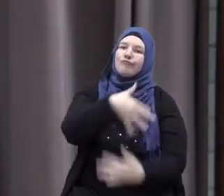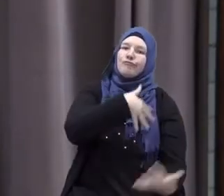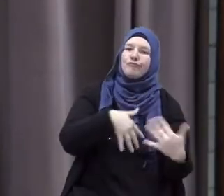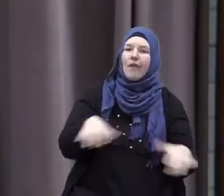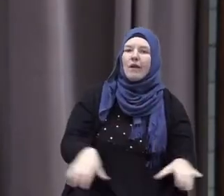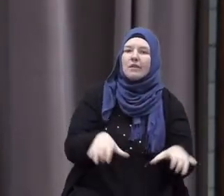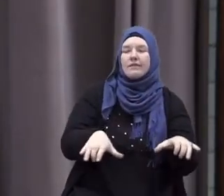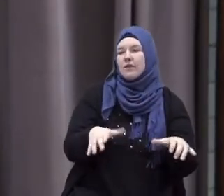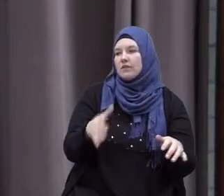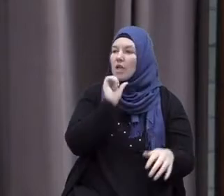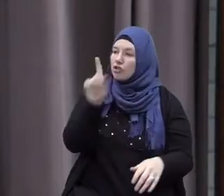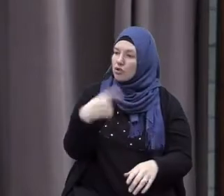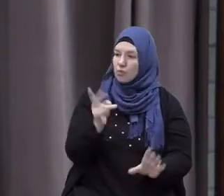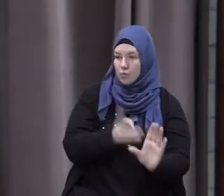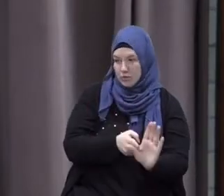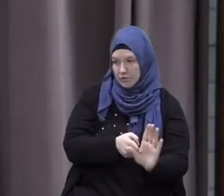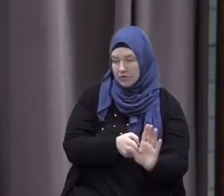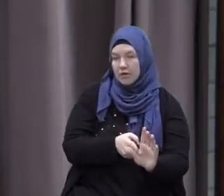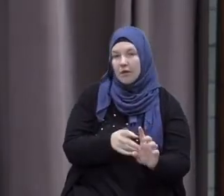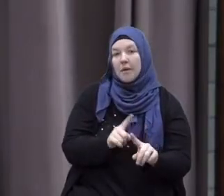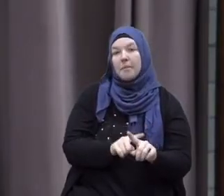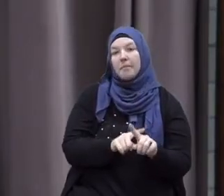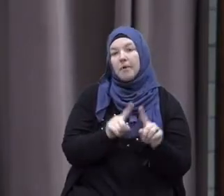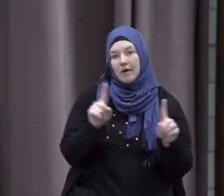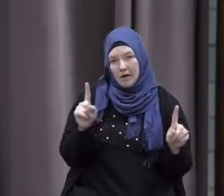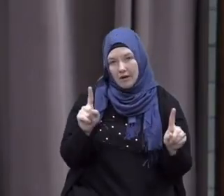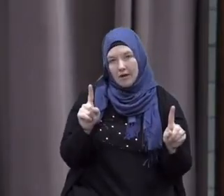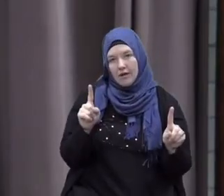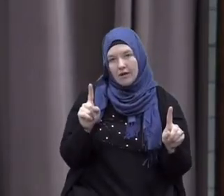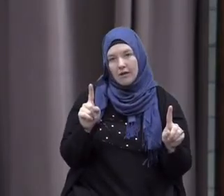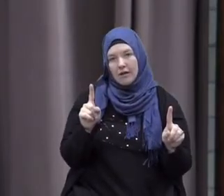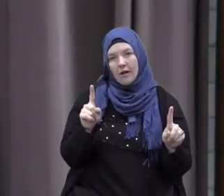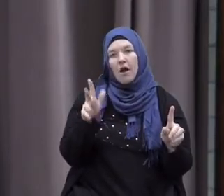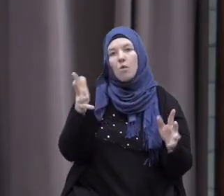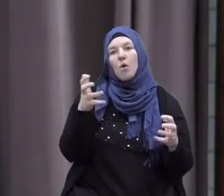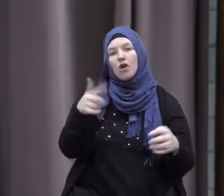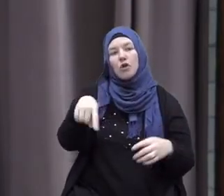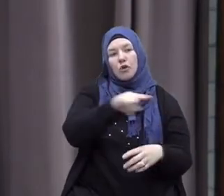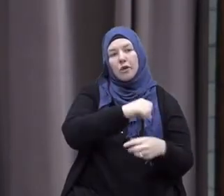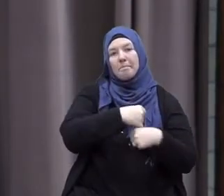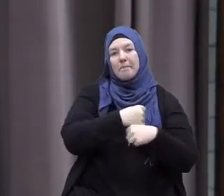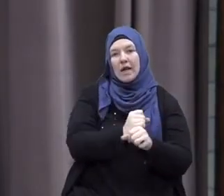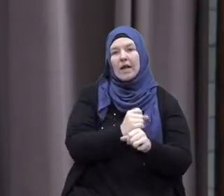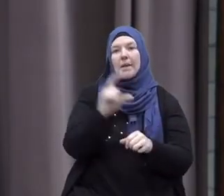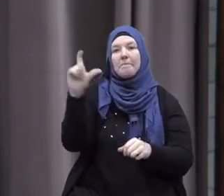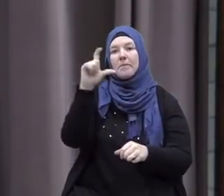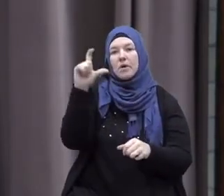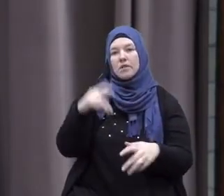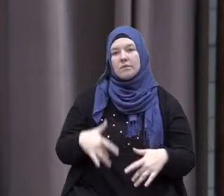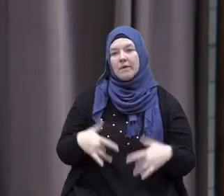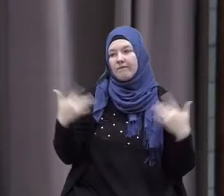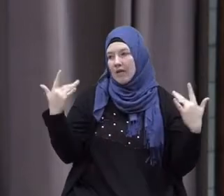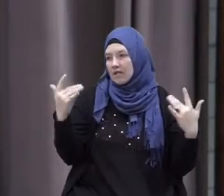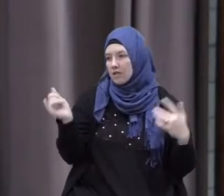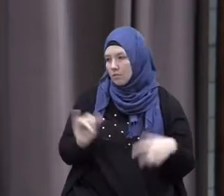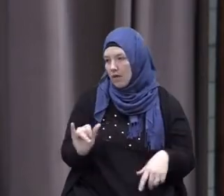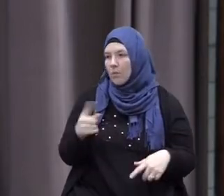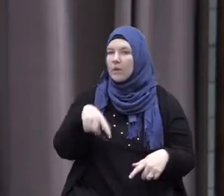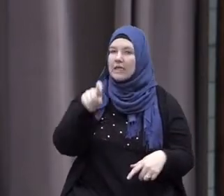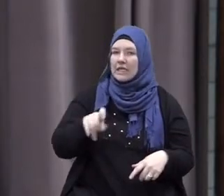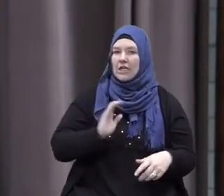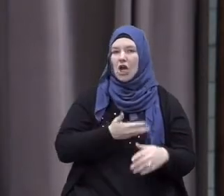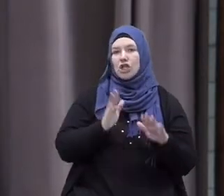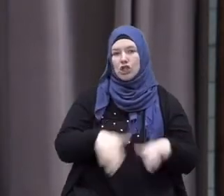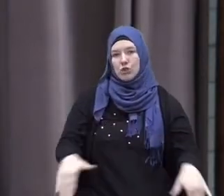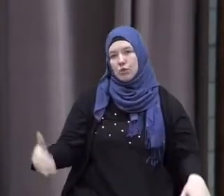activity and a social event, but to turn it into a Muslim event as well. We need our